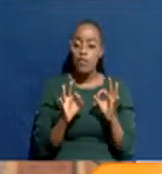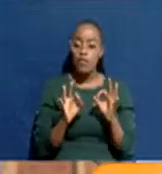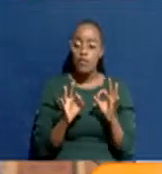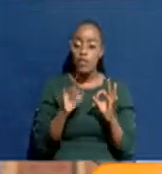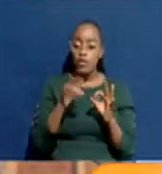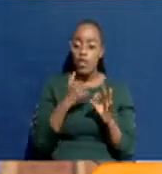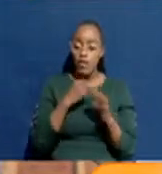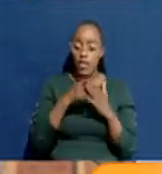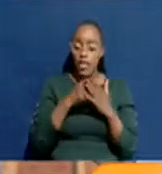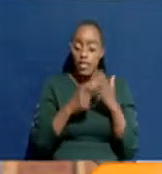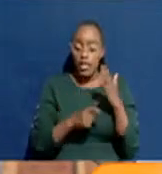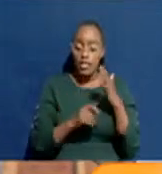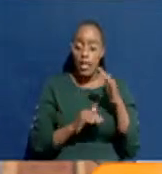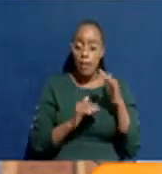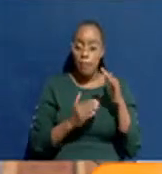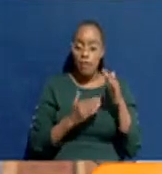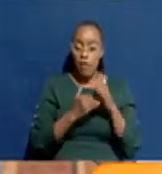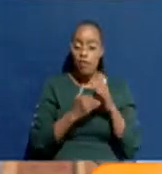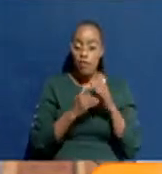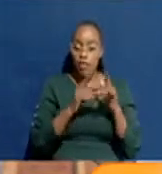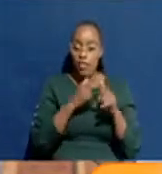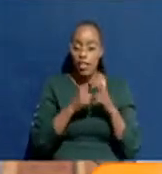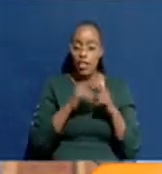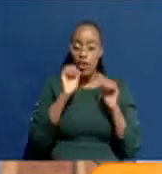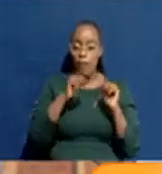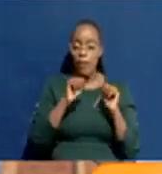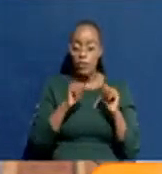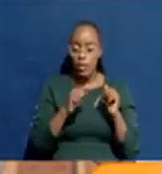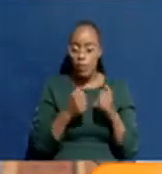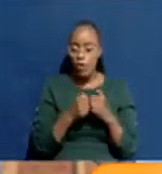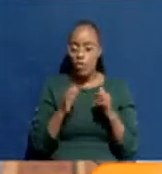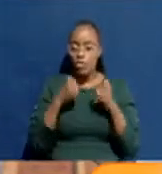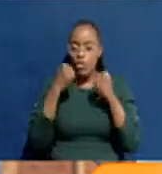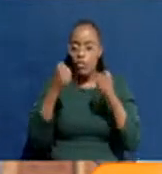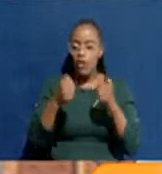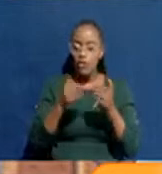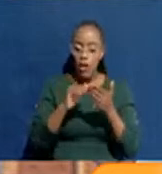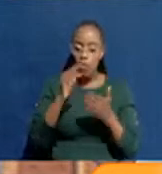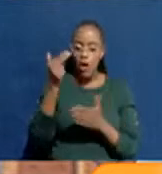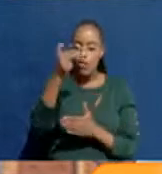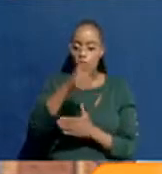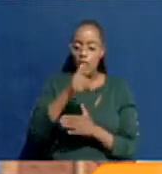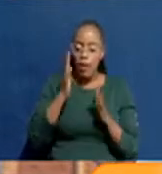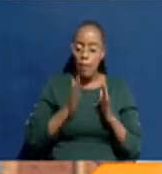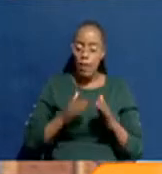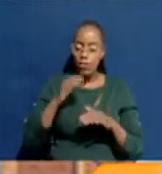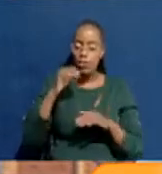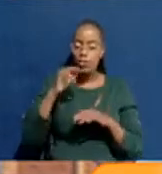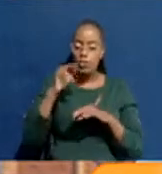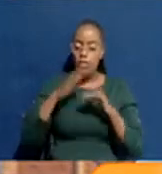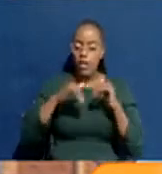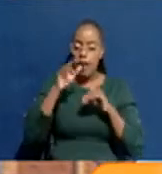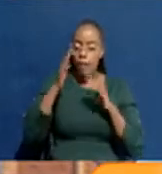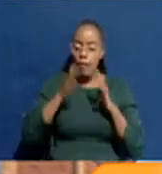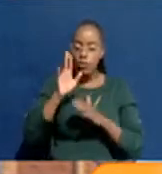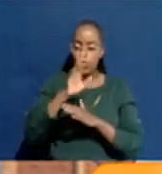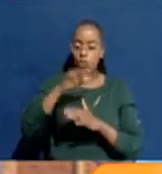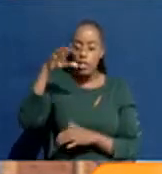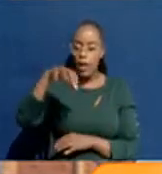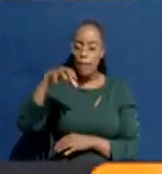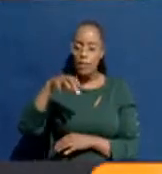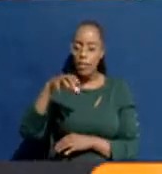you're in this tax band that you're talking about, I have understood. You're most likely driving, so you buy more fuel than correct. The person who's using a matatu. I have understood. That's what I'm talking about.